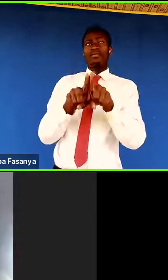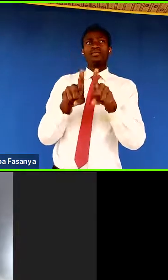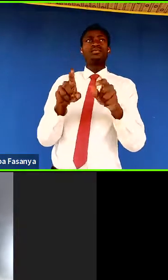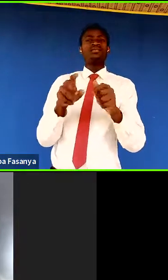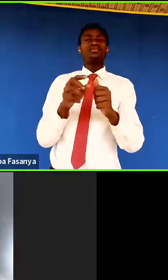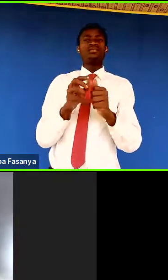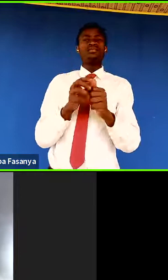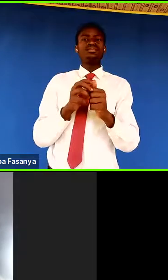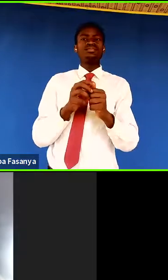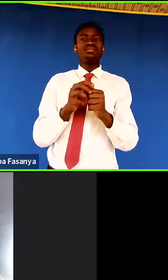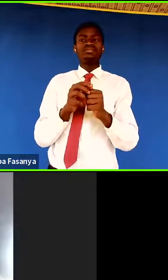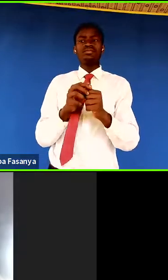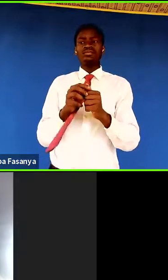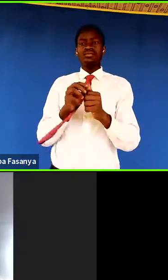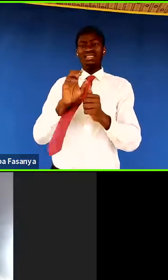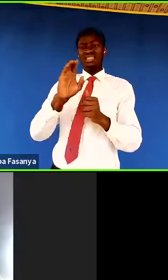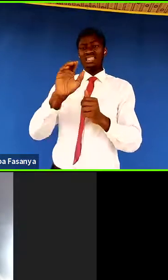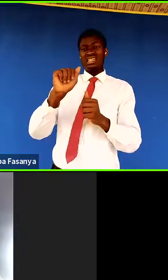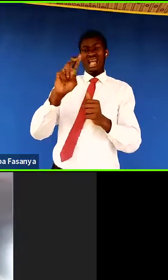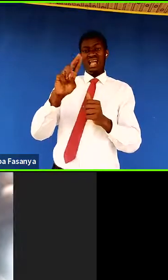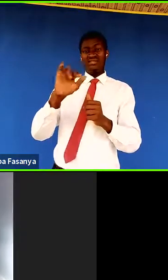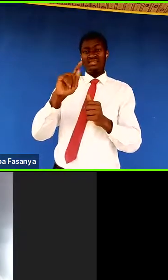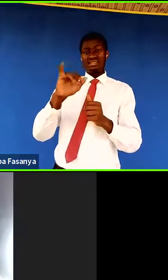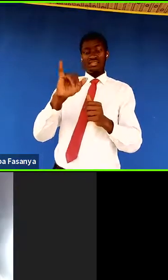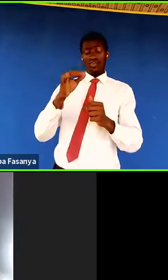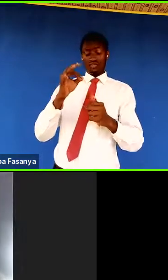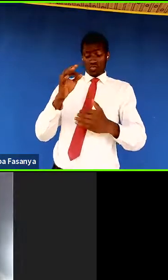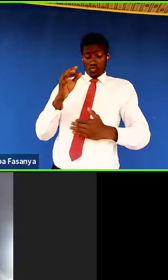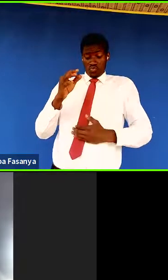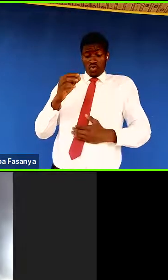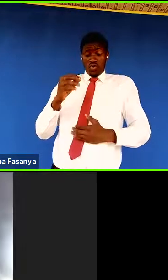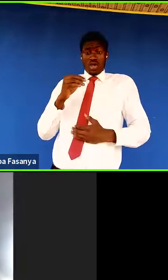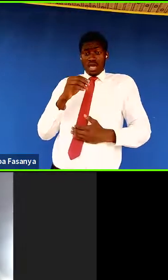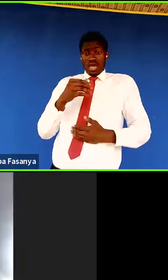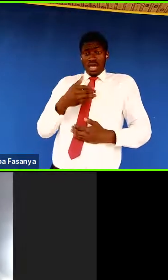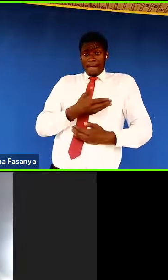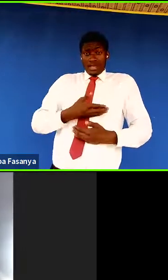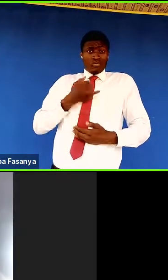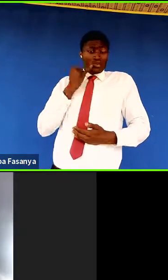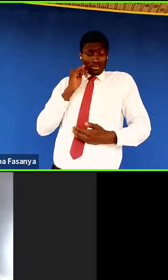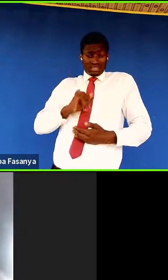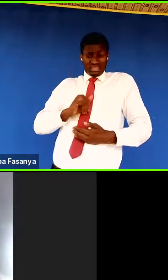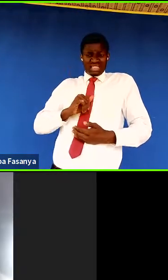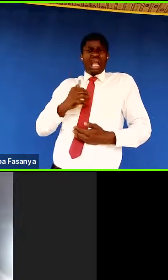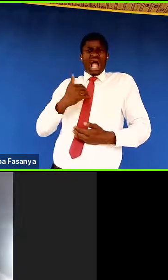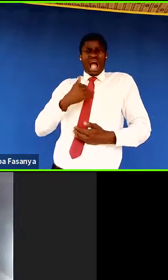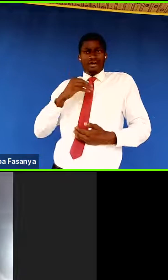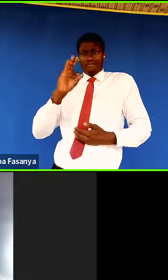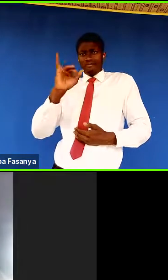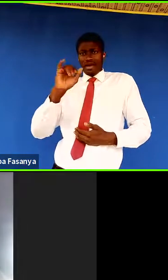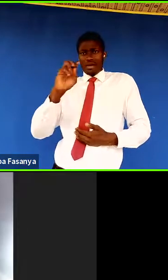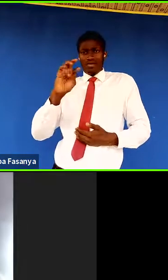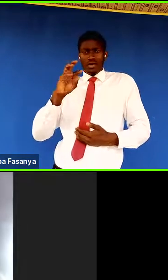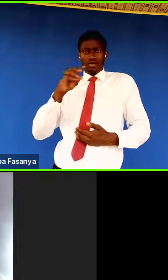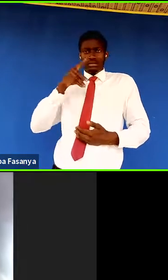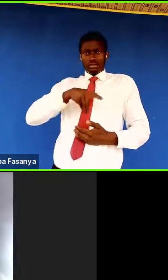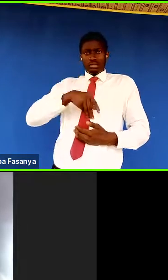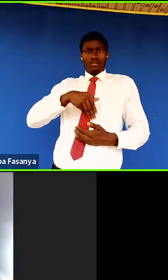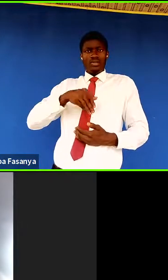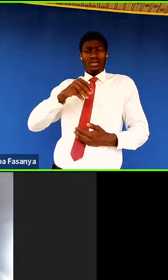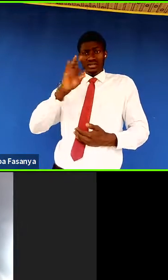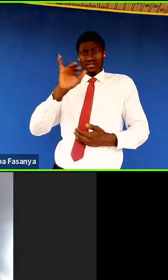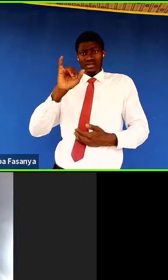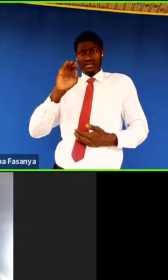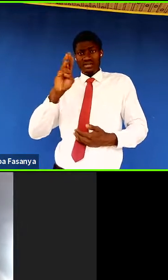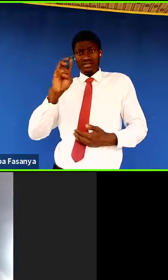in the cavity of the womb where the baby should be, you have things like fibroids or polyps that can also affect fertility.